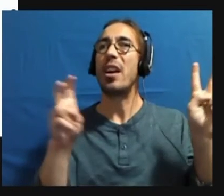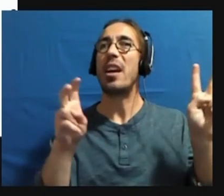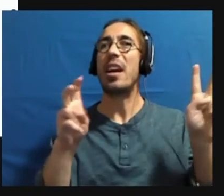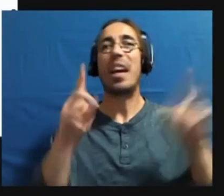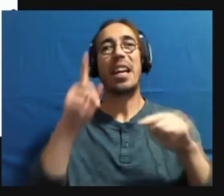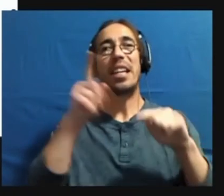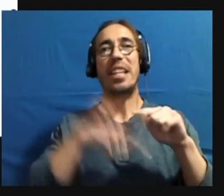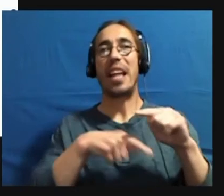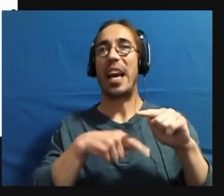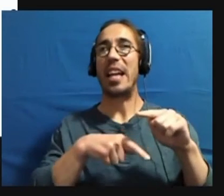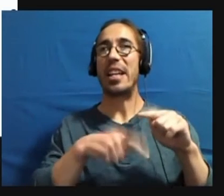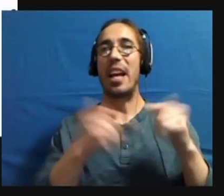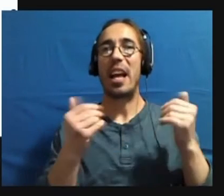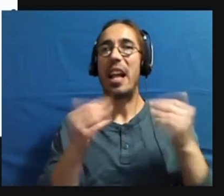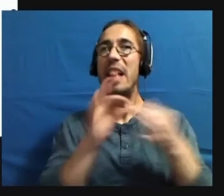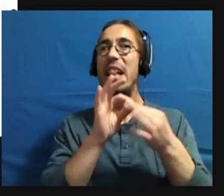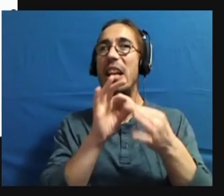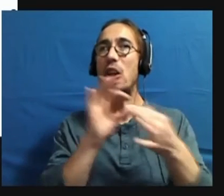go.